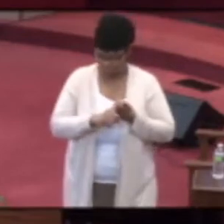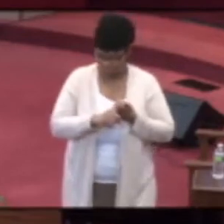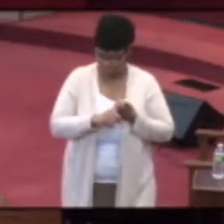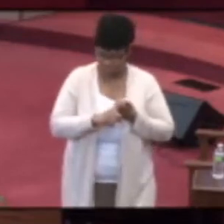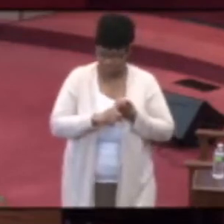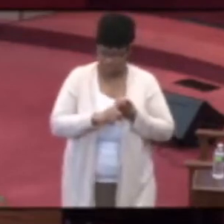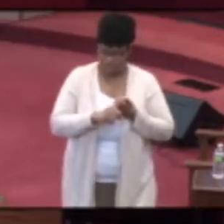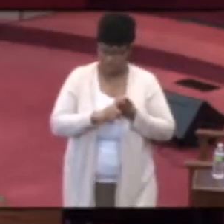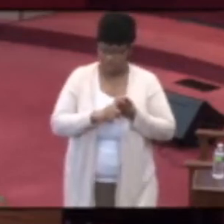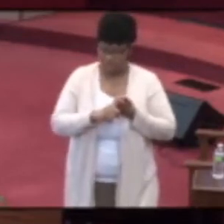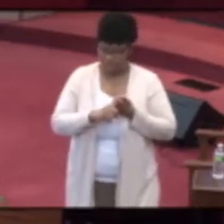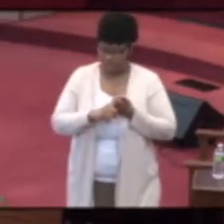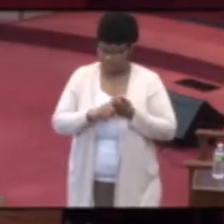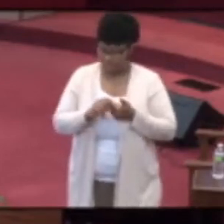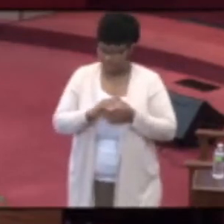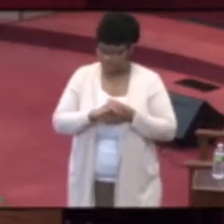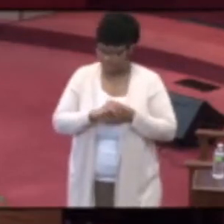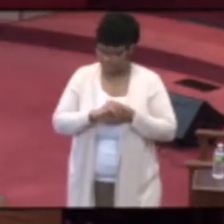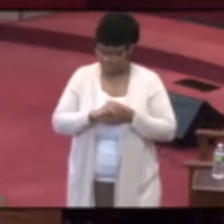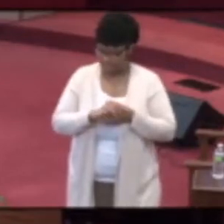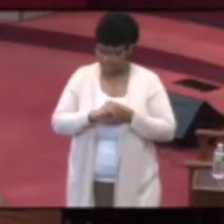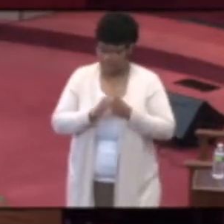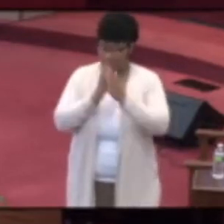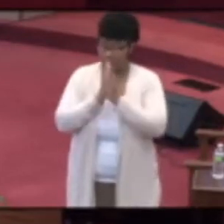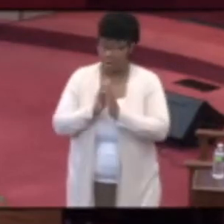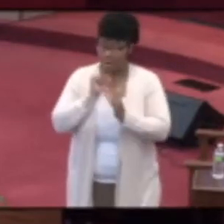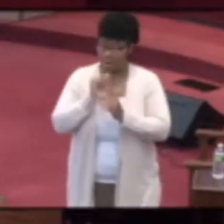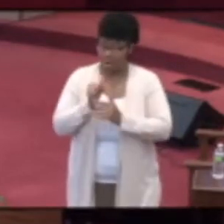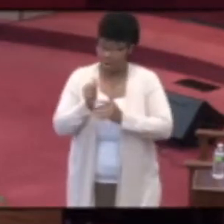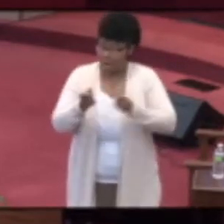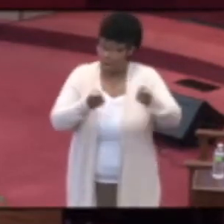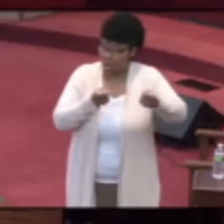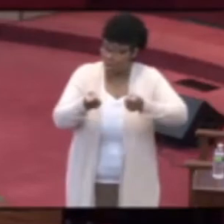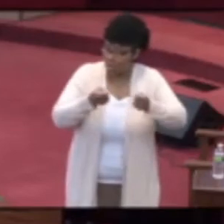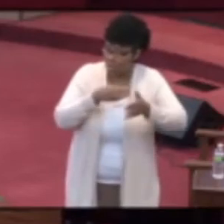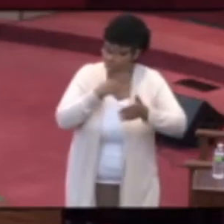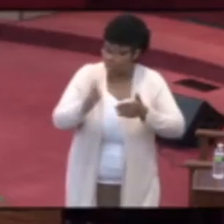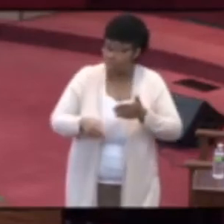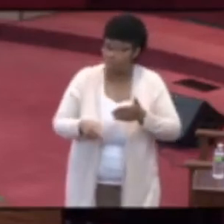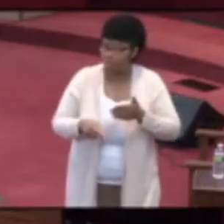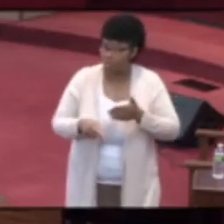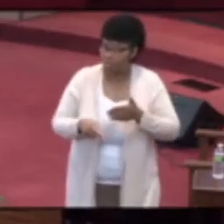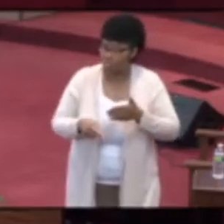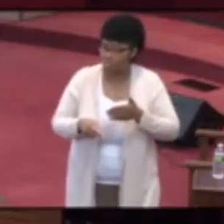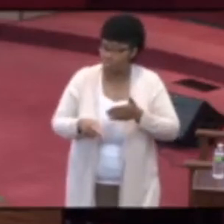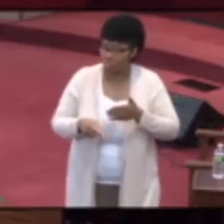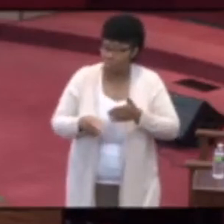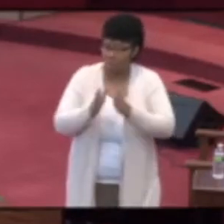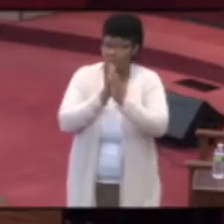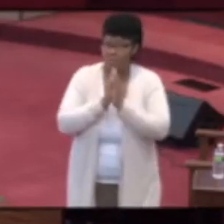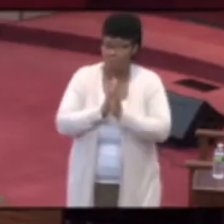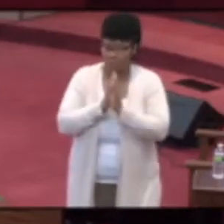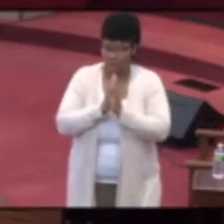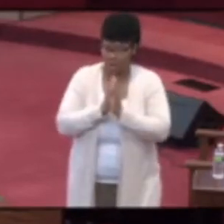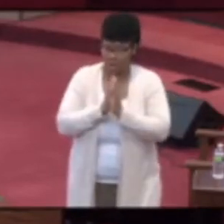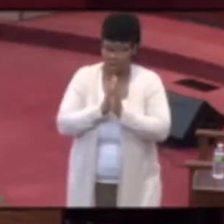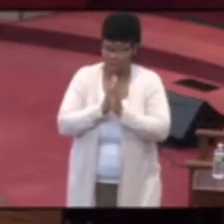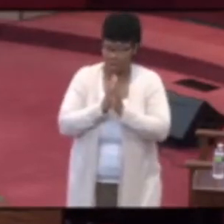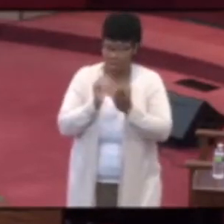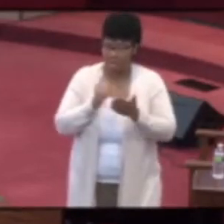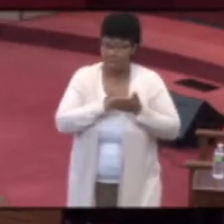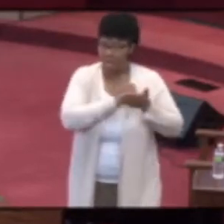for guiding outcomes. Prayer is for